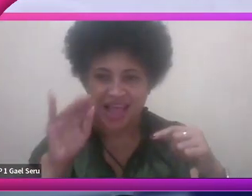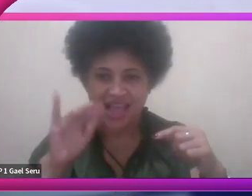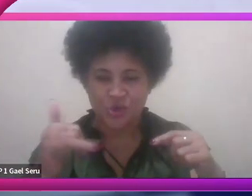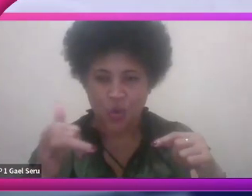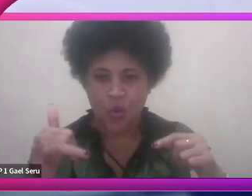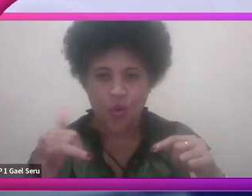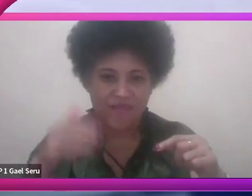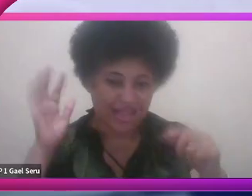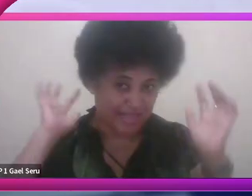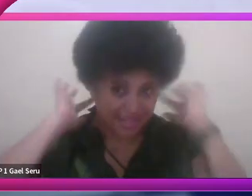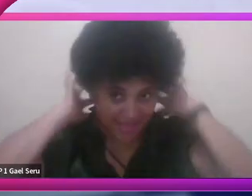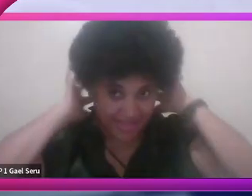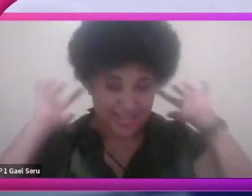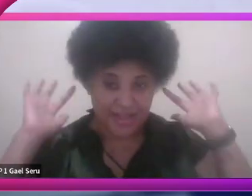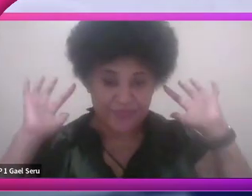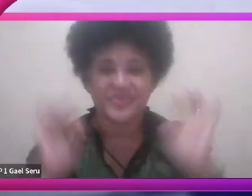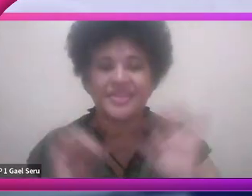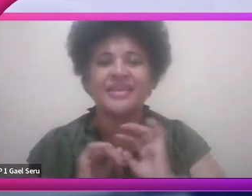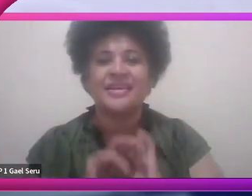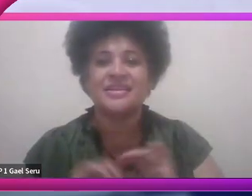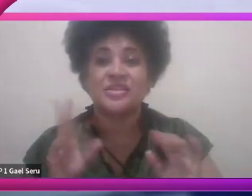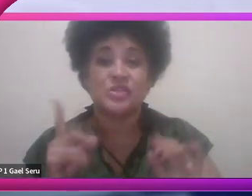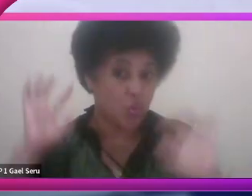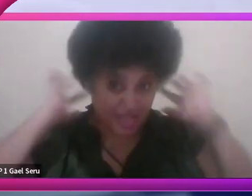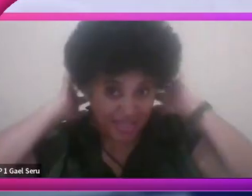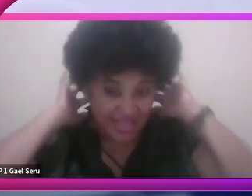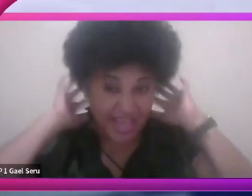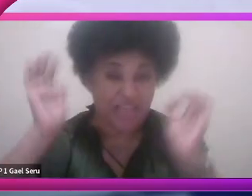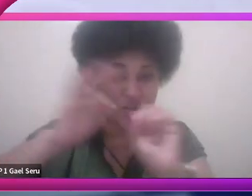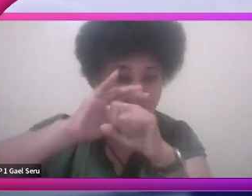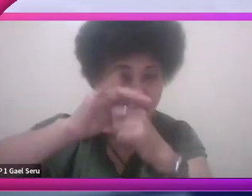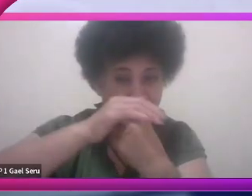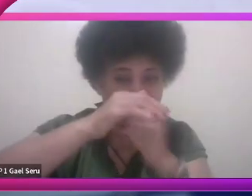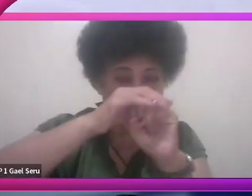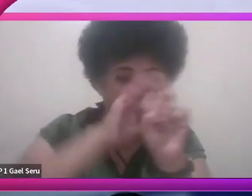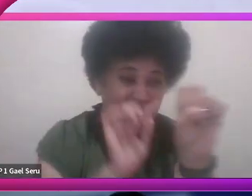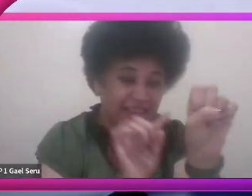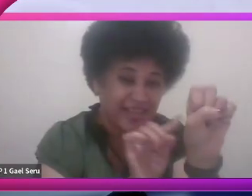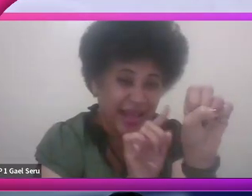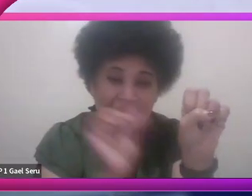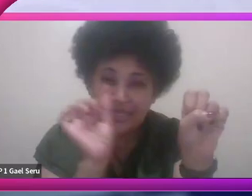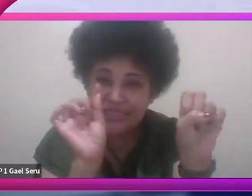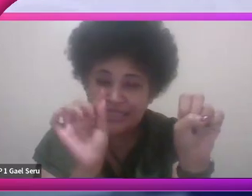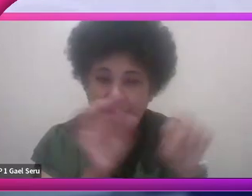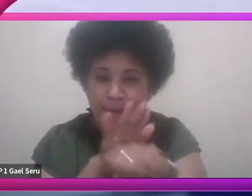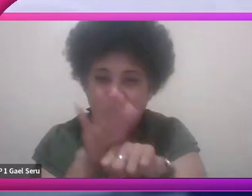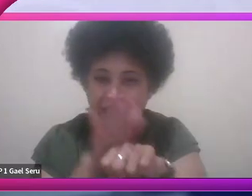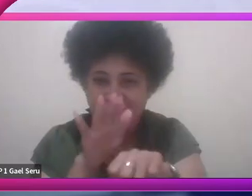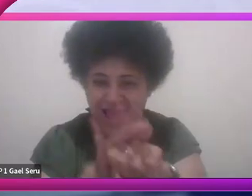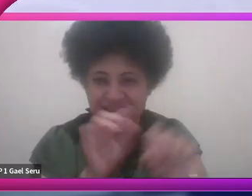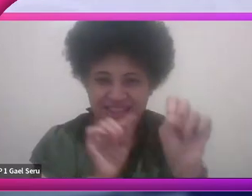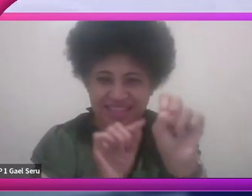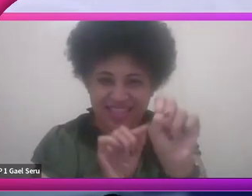like that. But it's in the back of your brain. They have a little gland there. We call hypothalamus. Forget